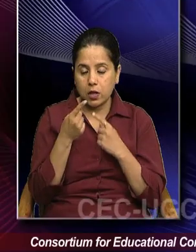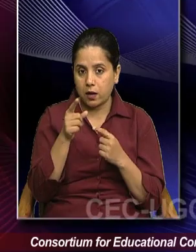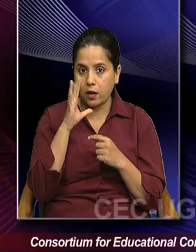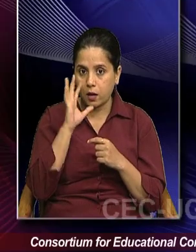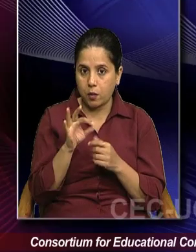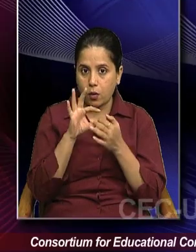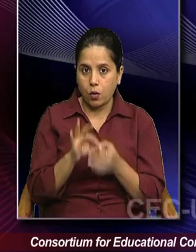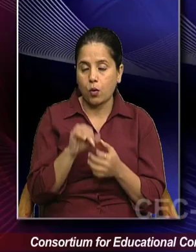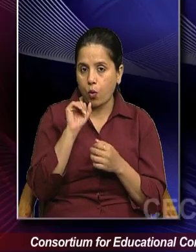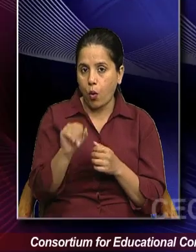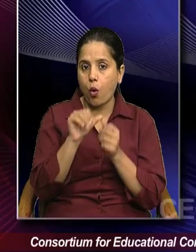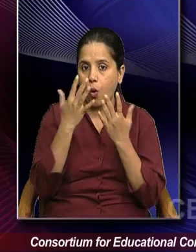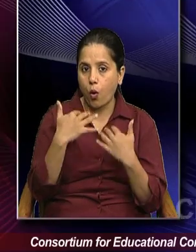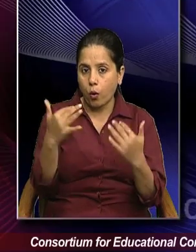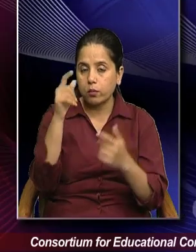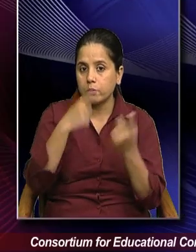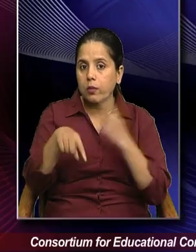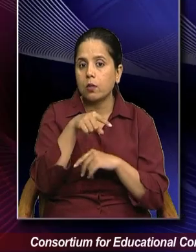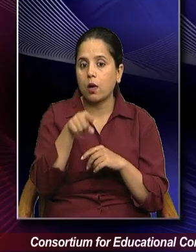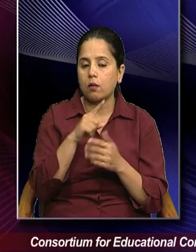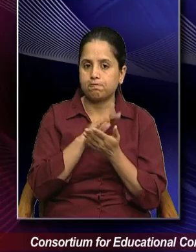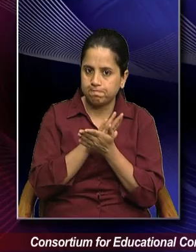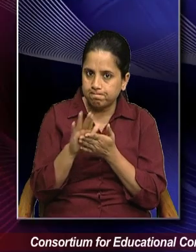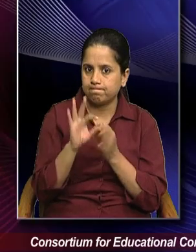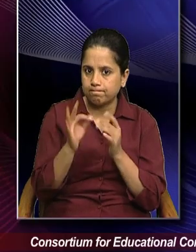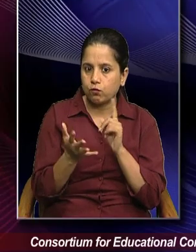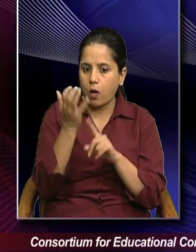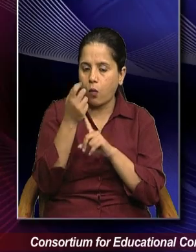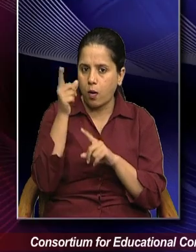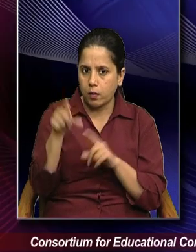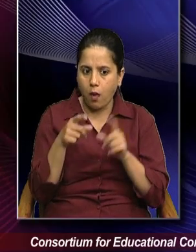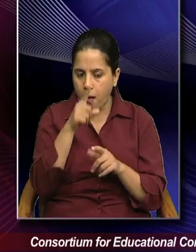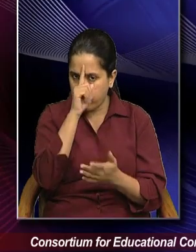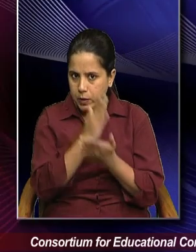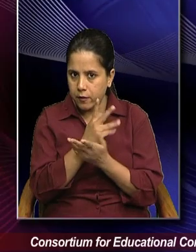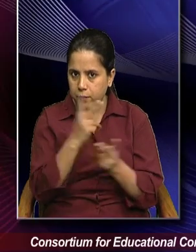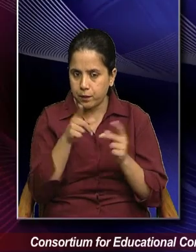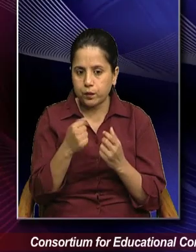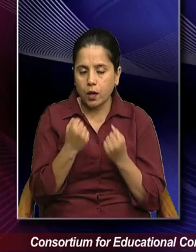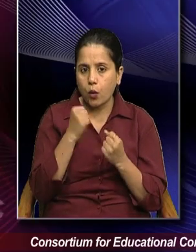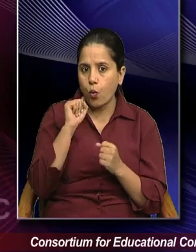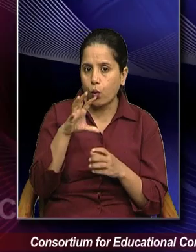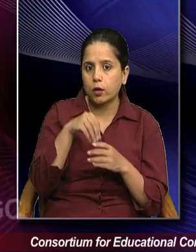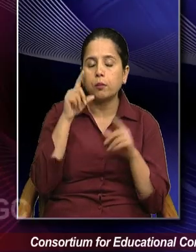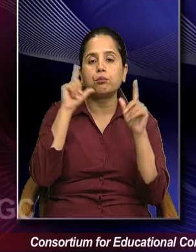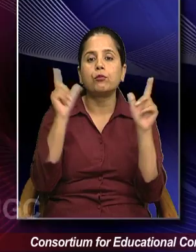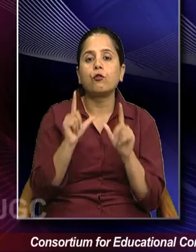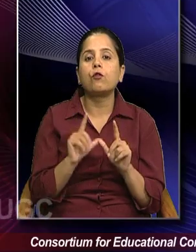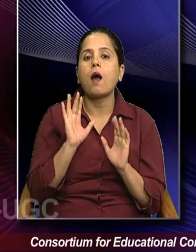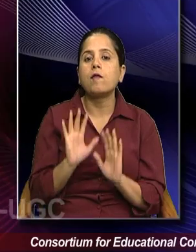your audience, the novelty of its findings, and the strength of its evidence